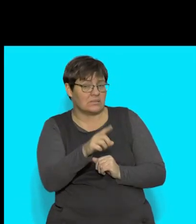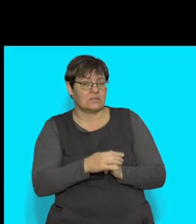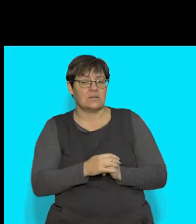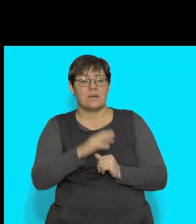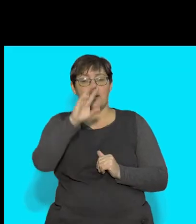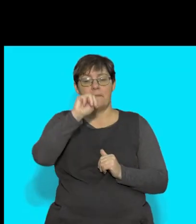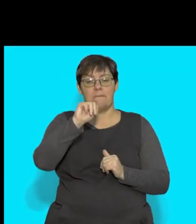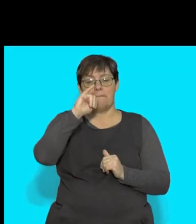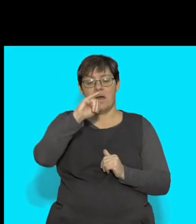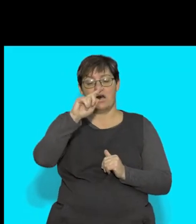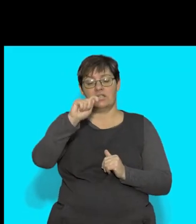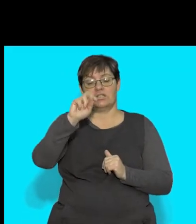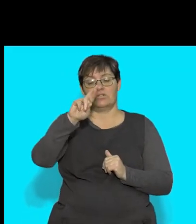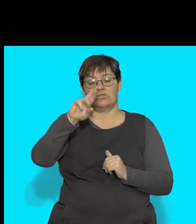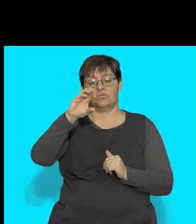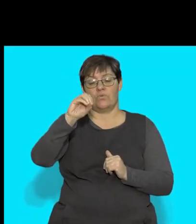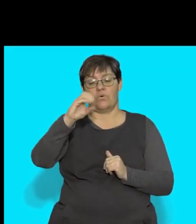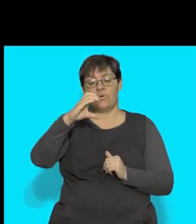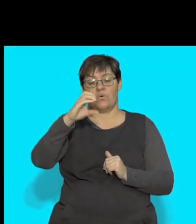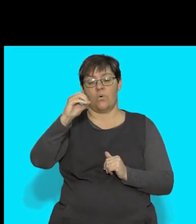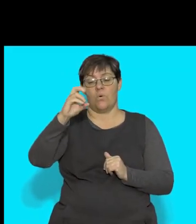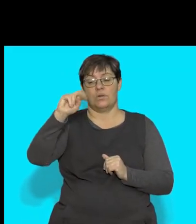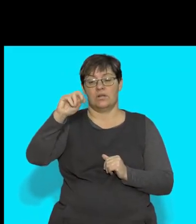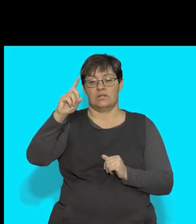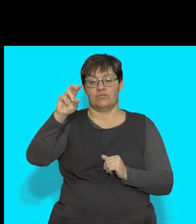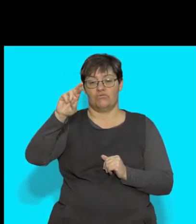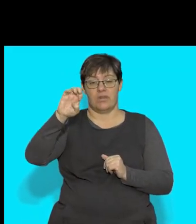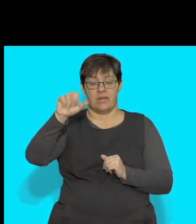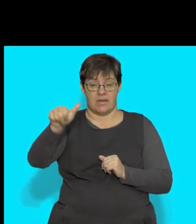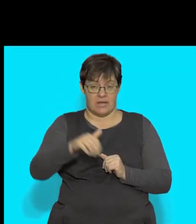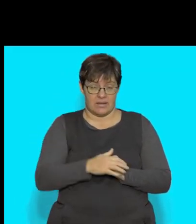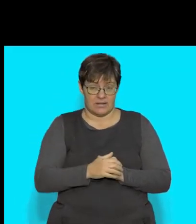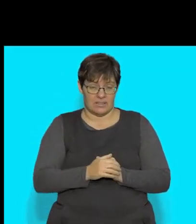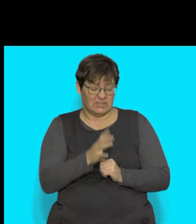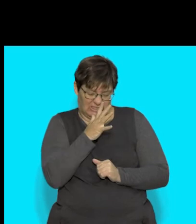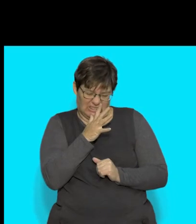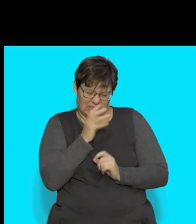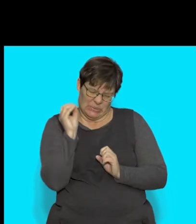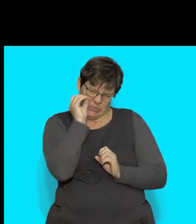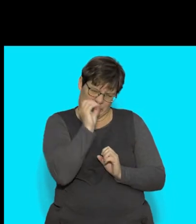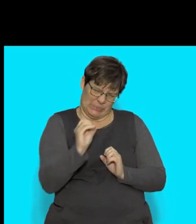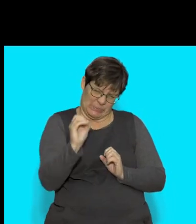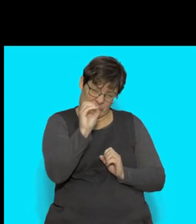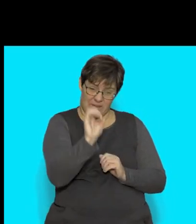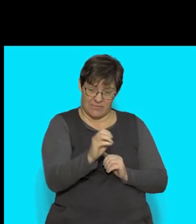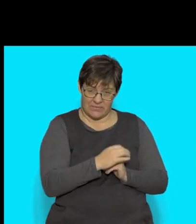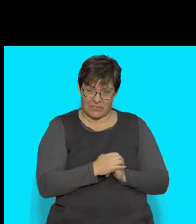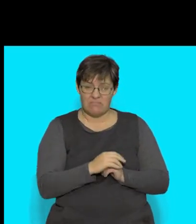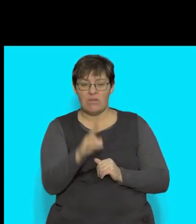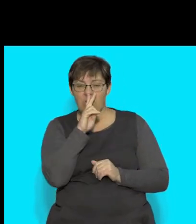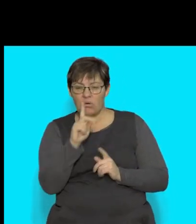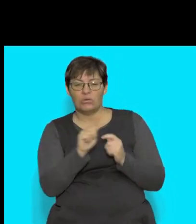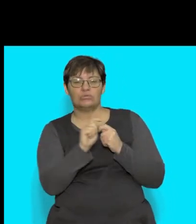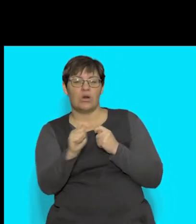Now, I know maybe when we looked at transport in cells, we looked at this whole concept of active